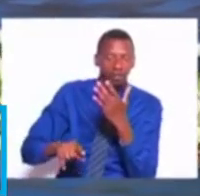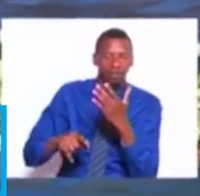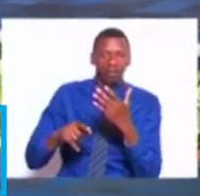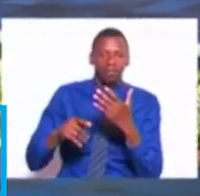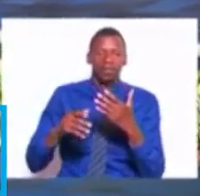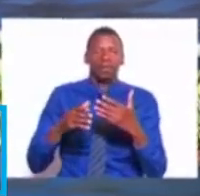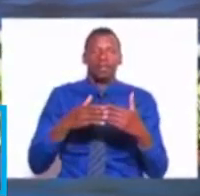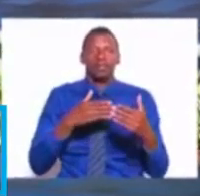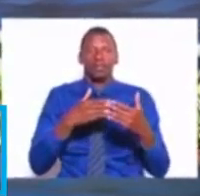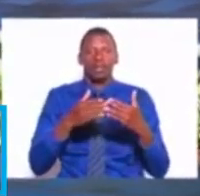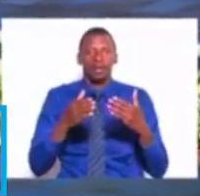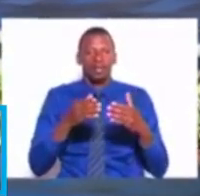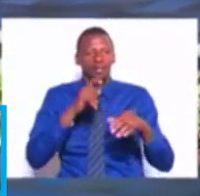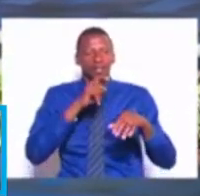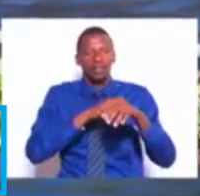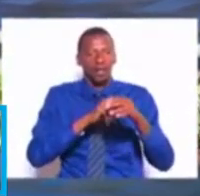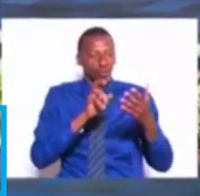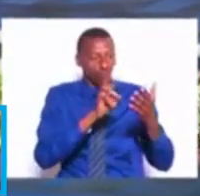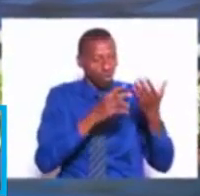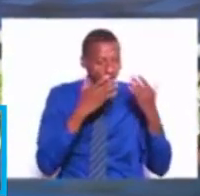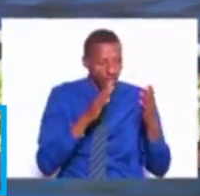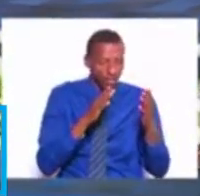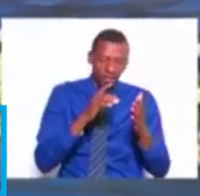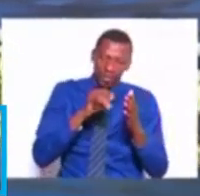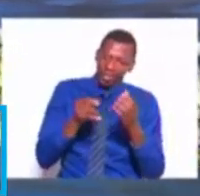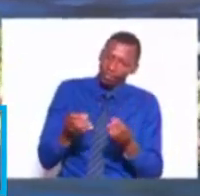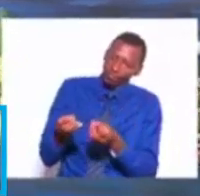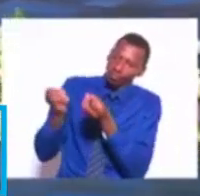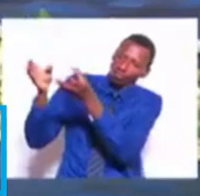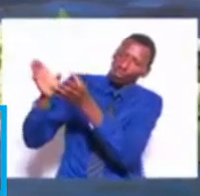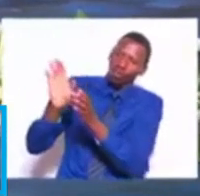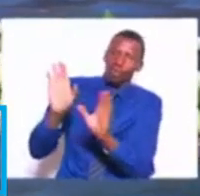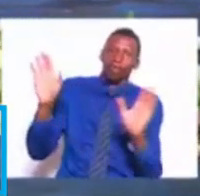books, put them there.